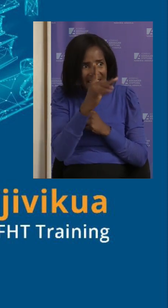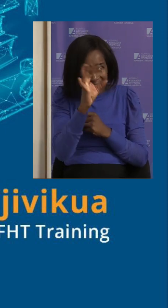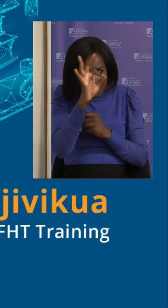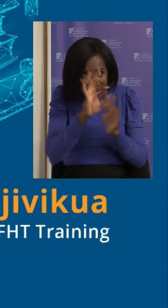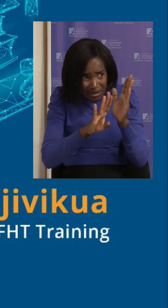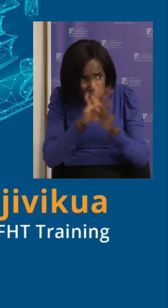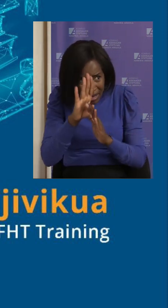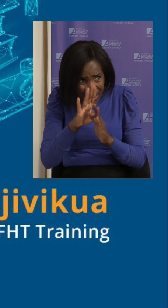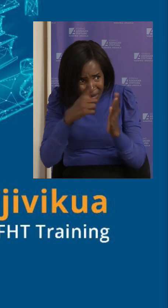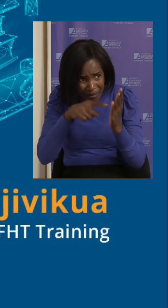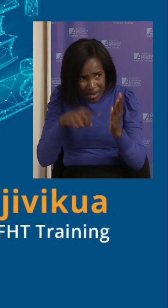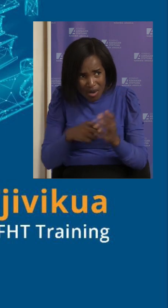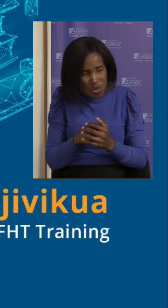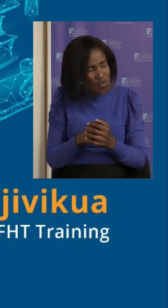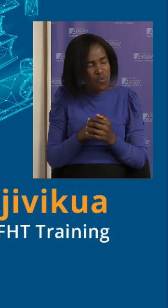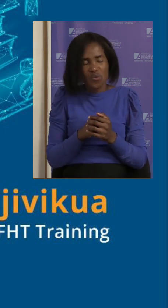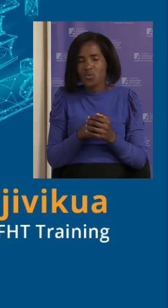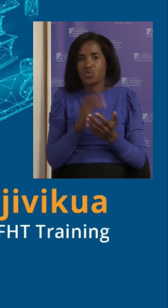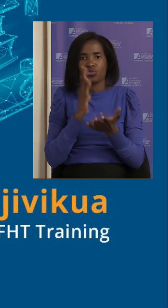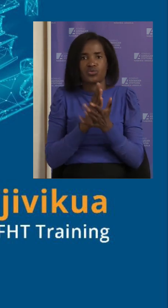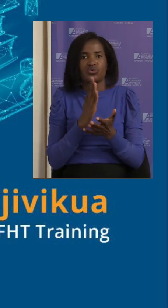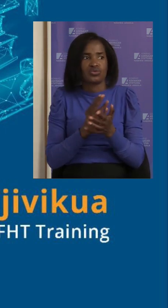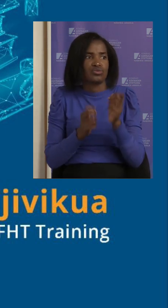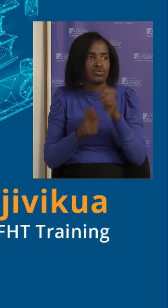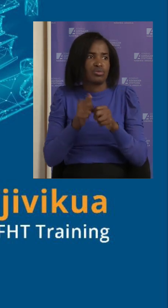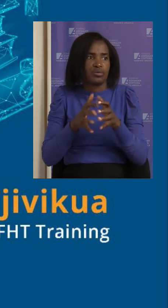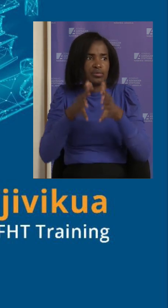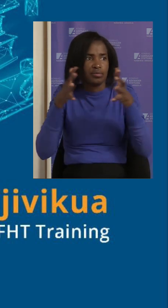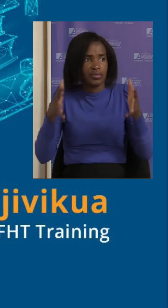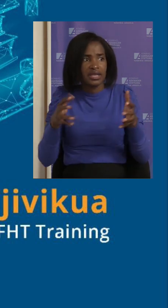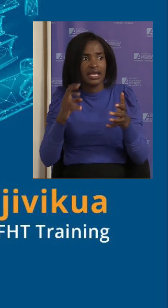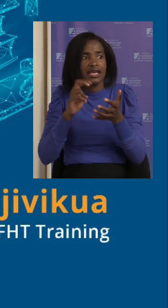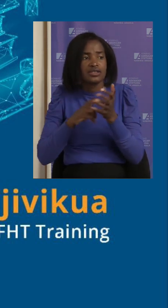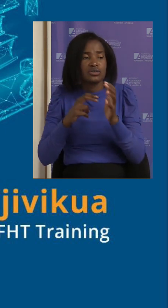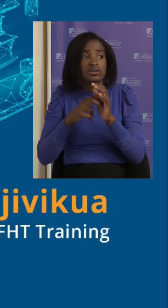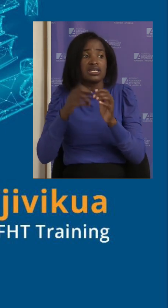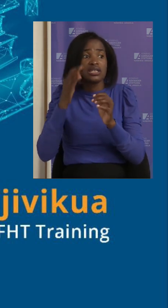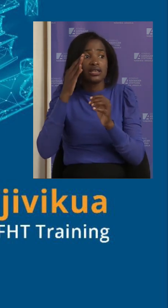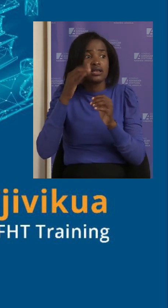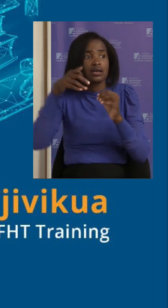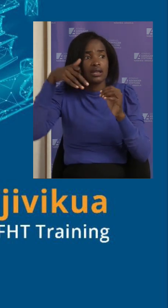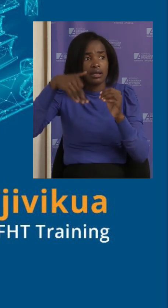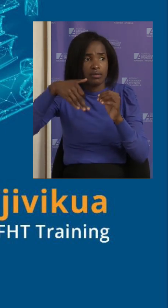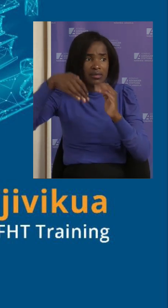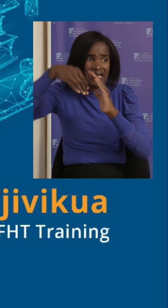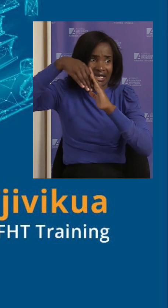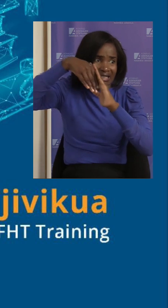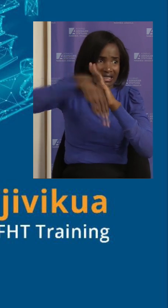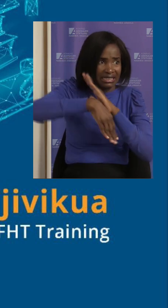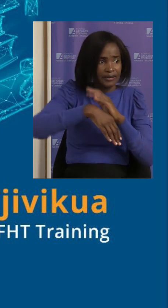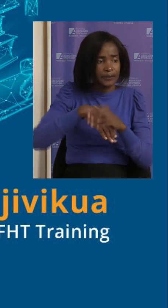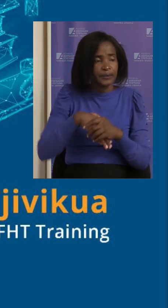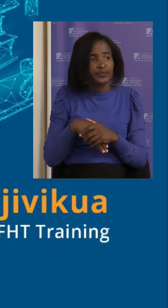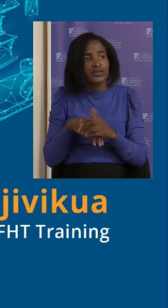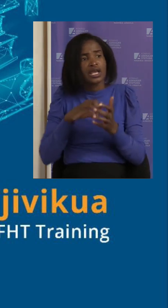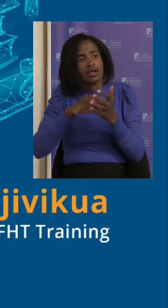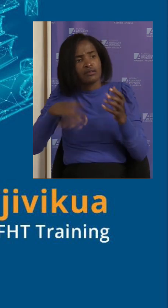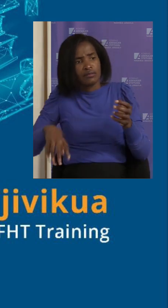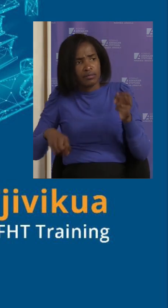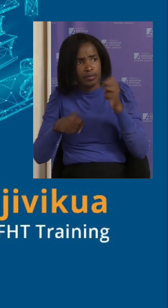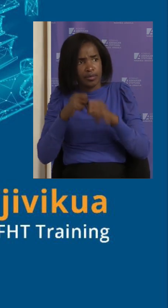to be desired and indicates unsatisfactory results on a downward trajectory. To address the high failure rate, there is